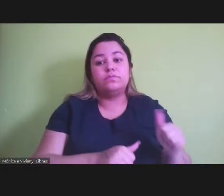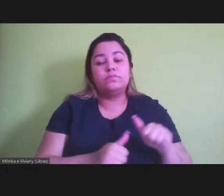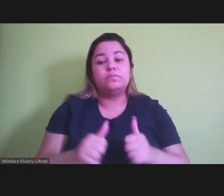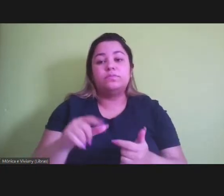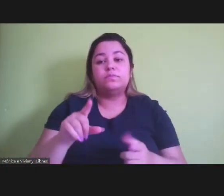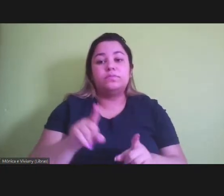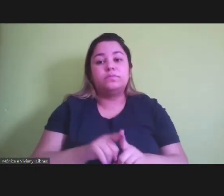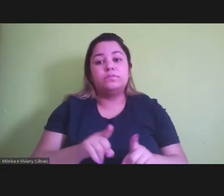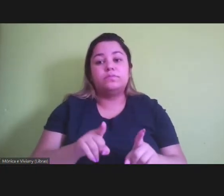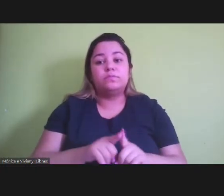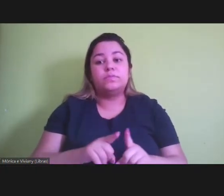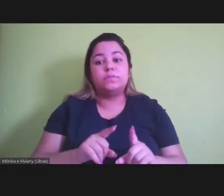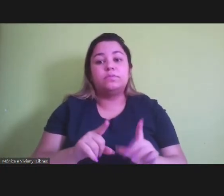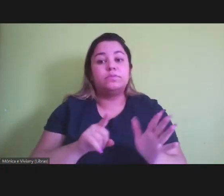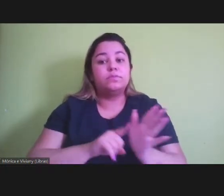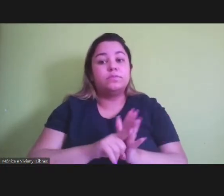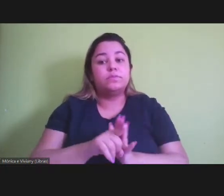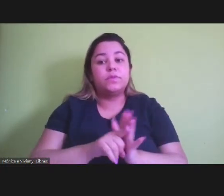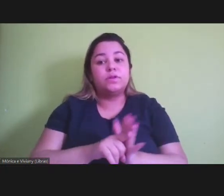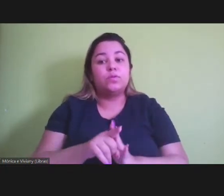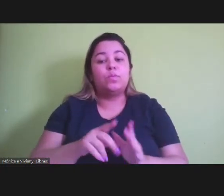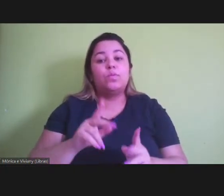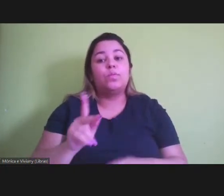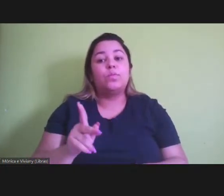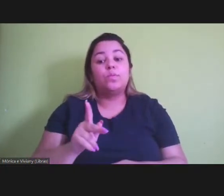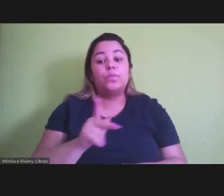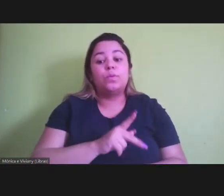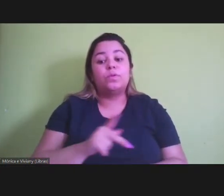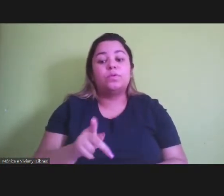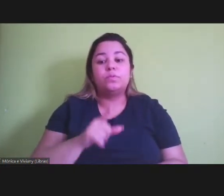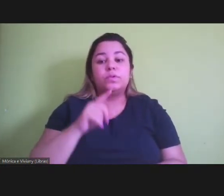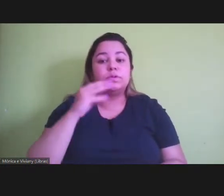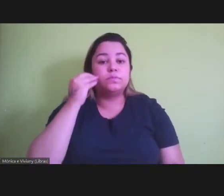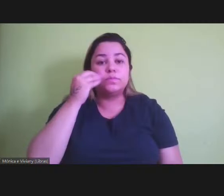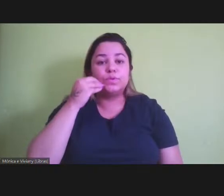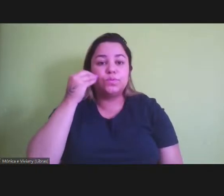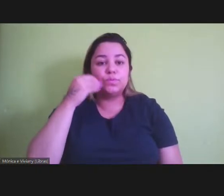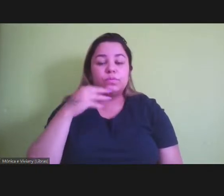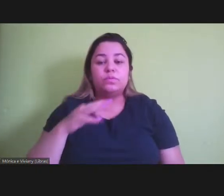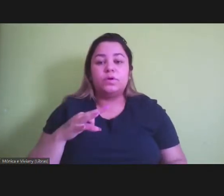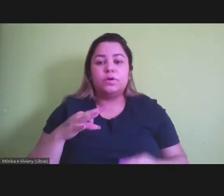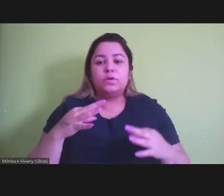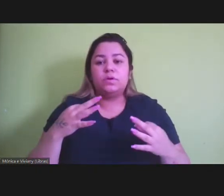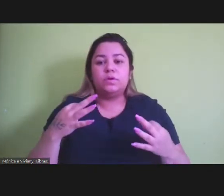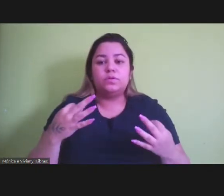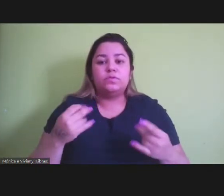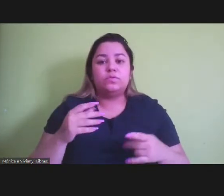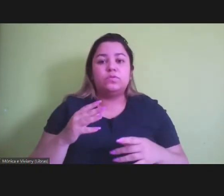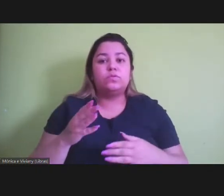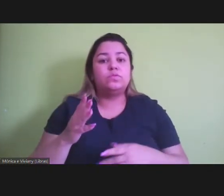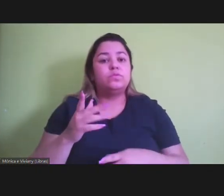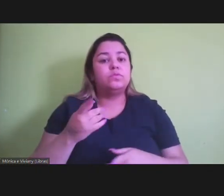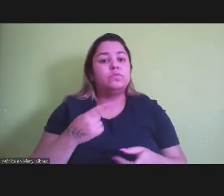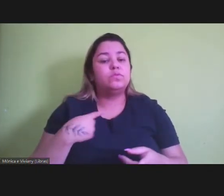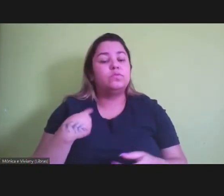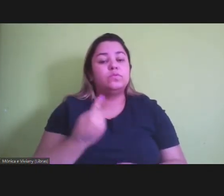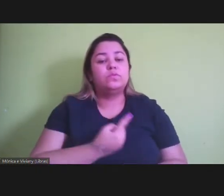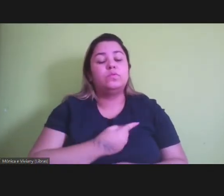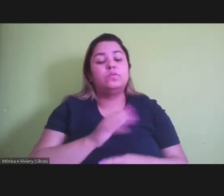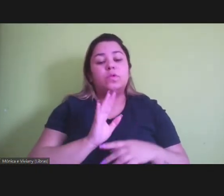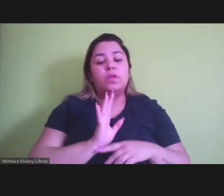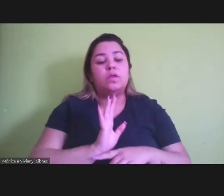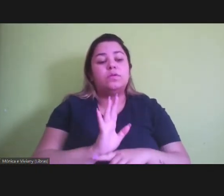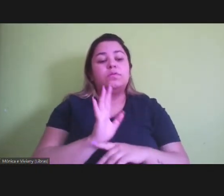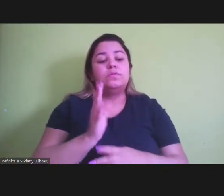of Evaluators of the course, which are researchers, professors who have an experience in the coordination of courses, which help